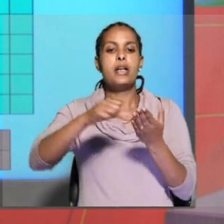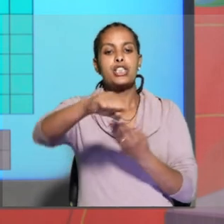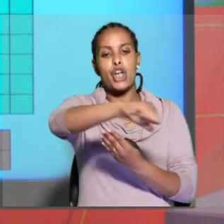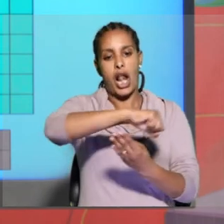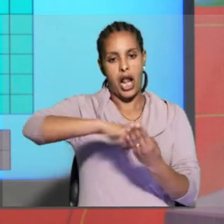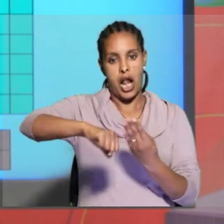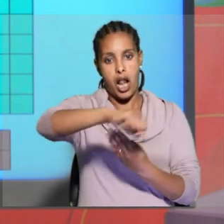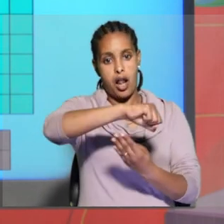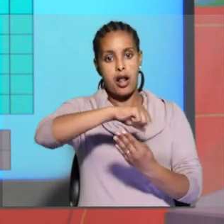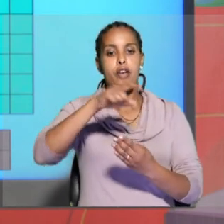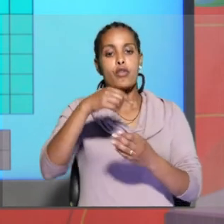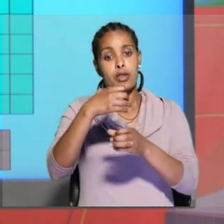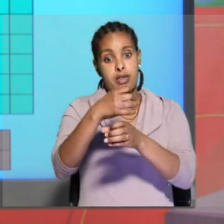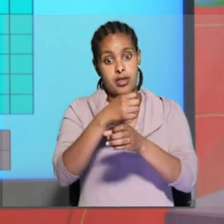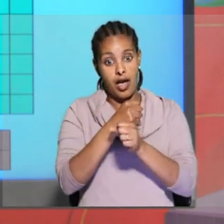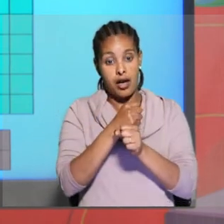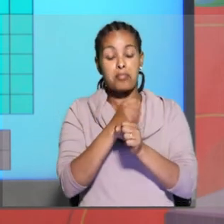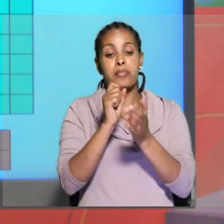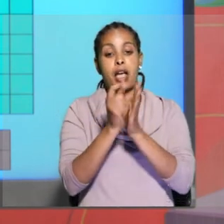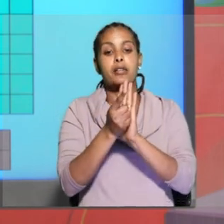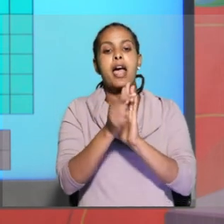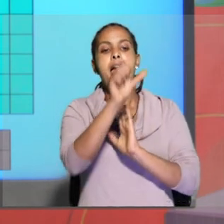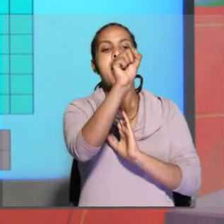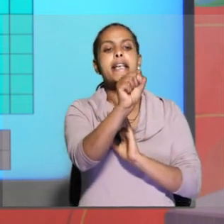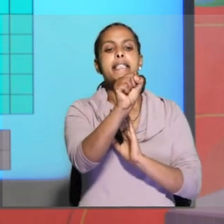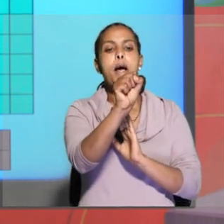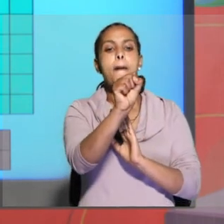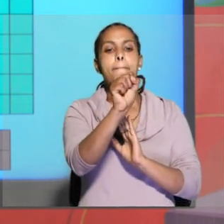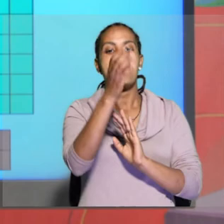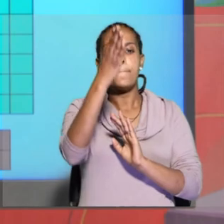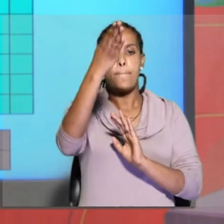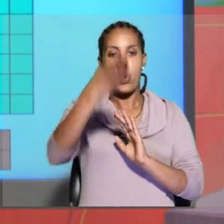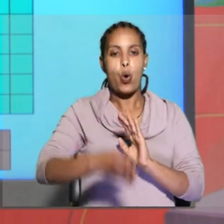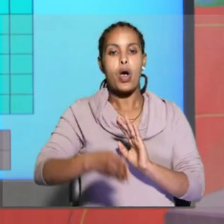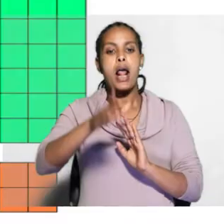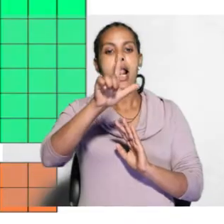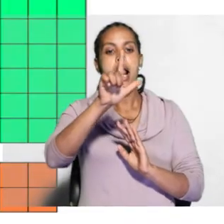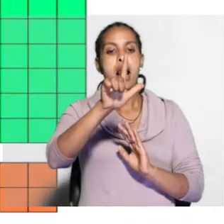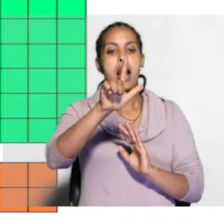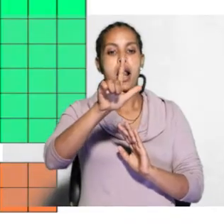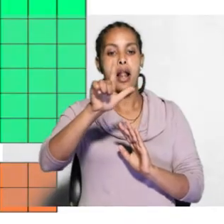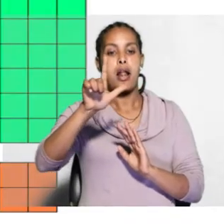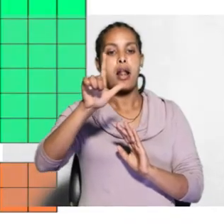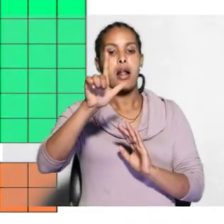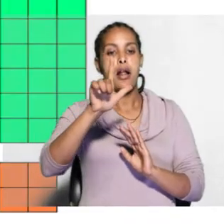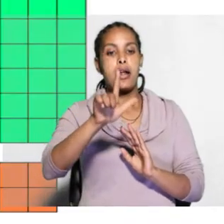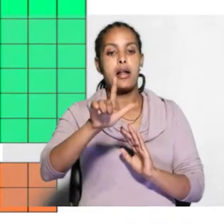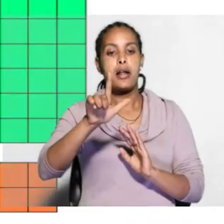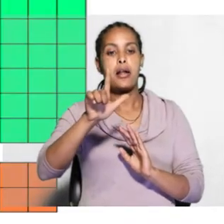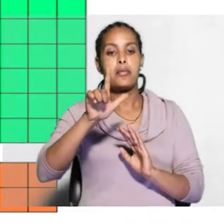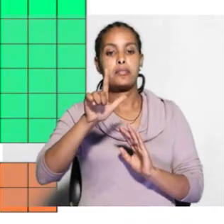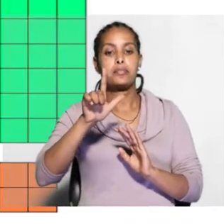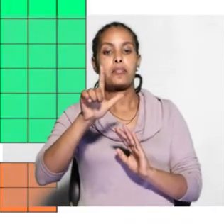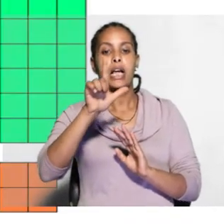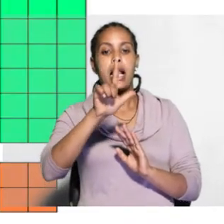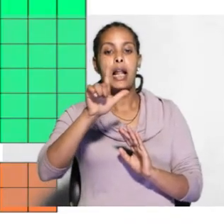orbit. If you take one of the S block elements, lithium with atomic number 3.